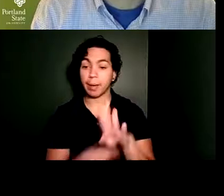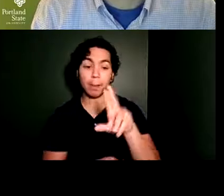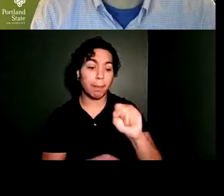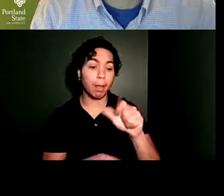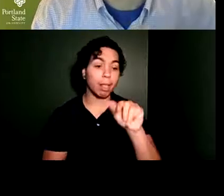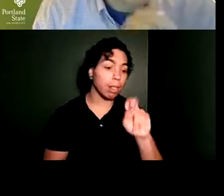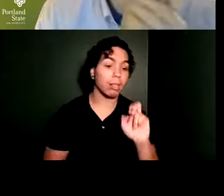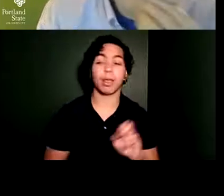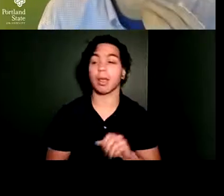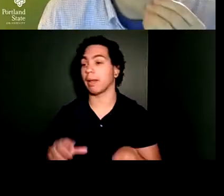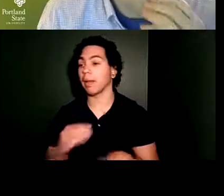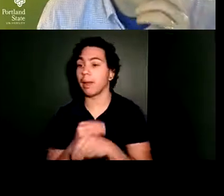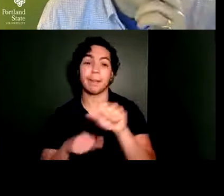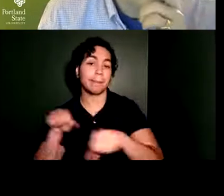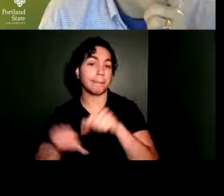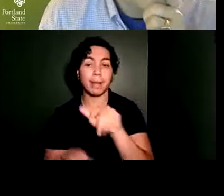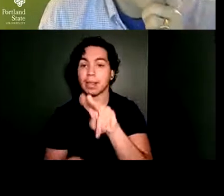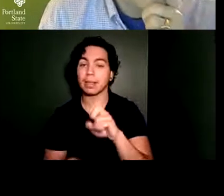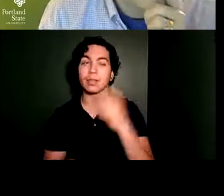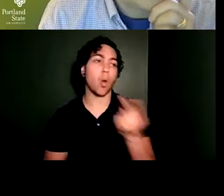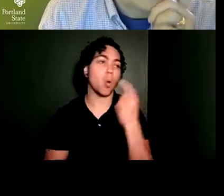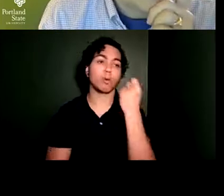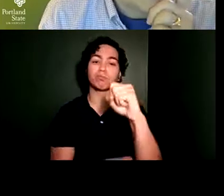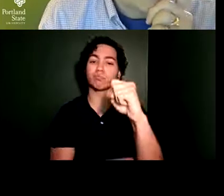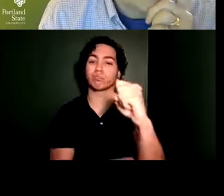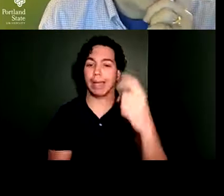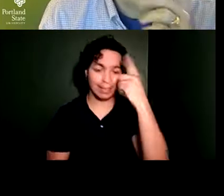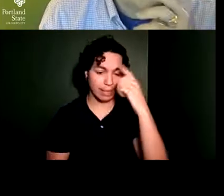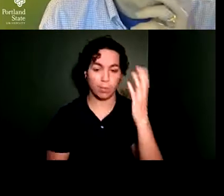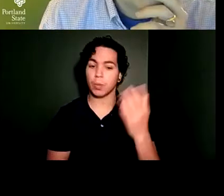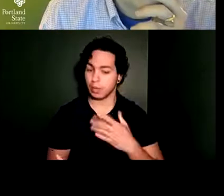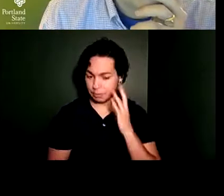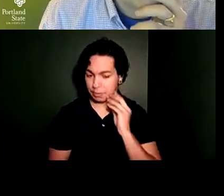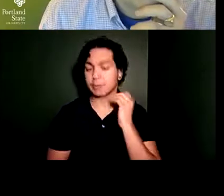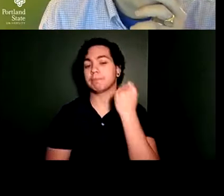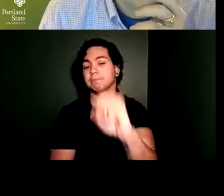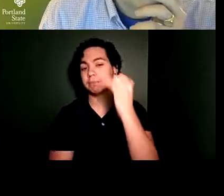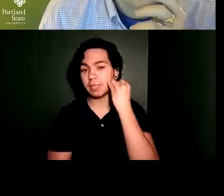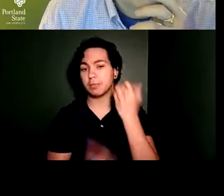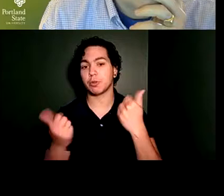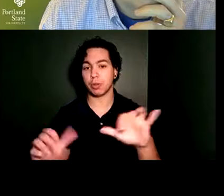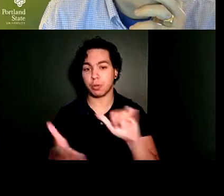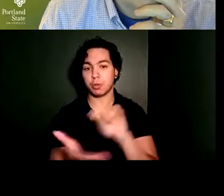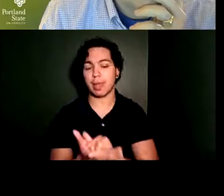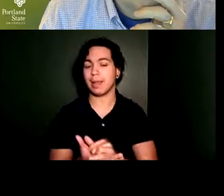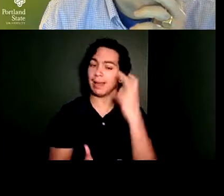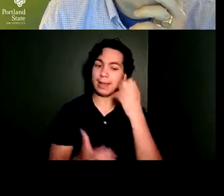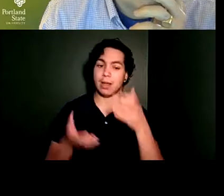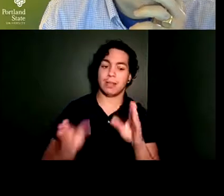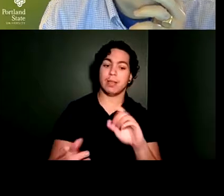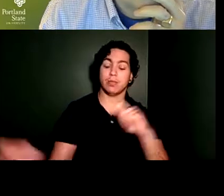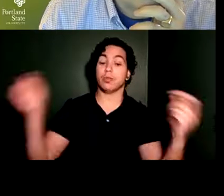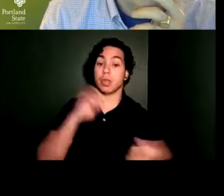adding bike lanes, et cetera. And so I certainly don't think that would change in the near future, at least. Were